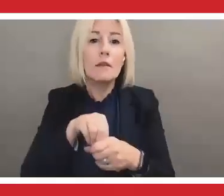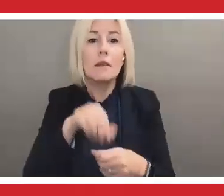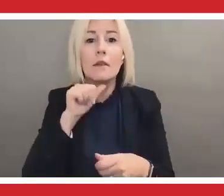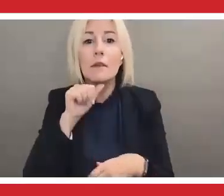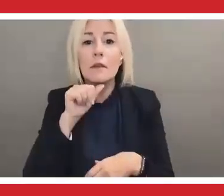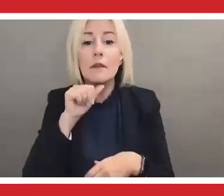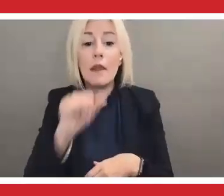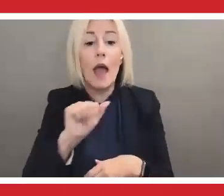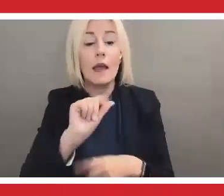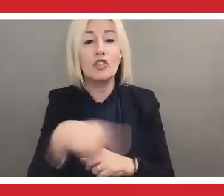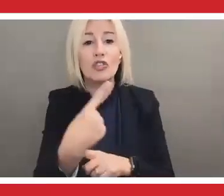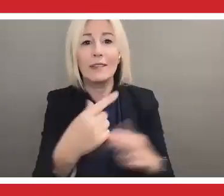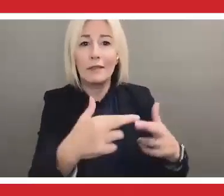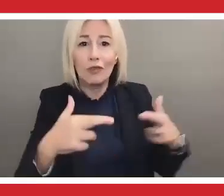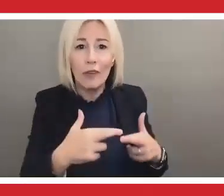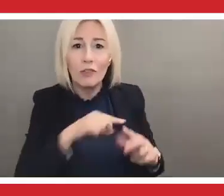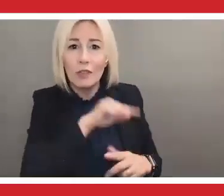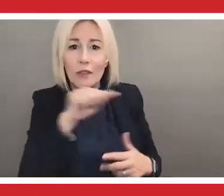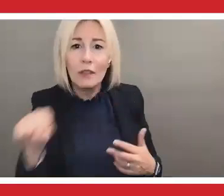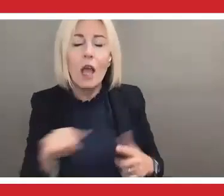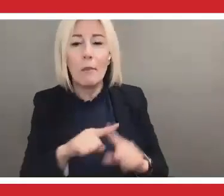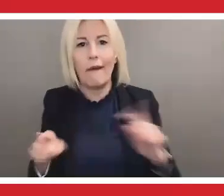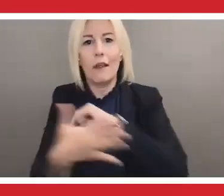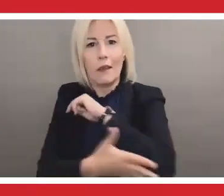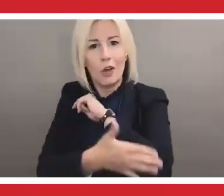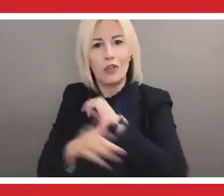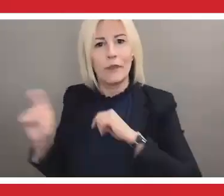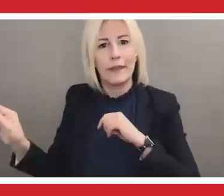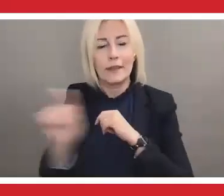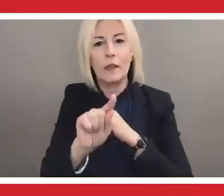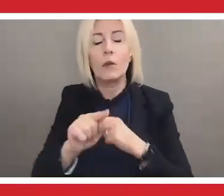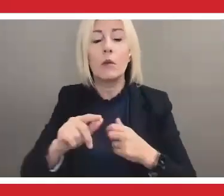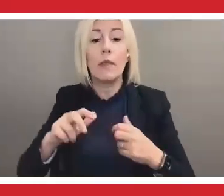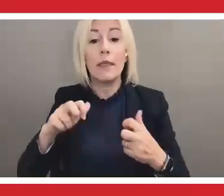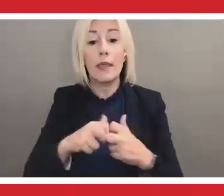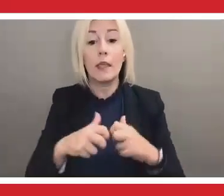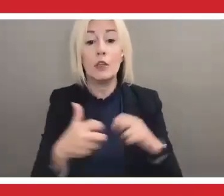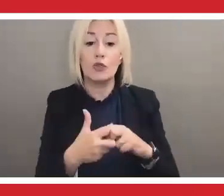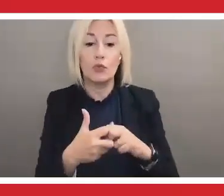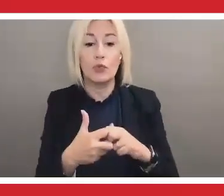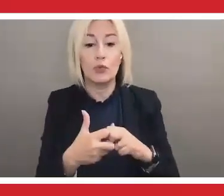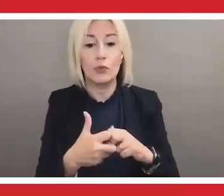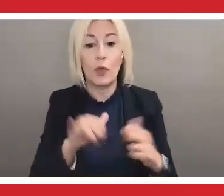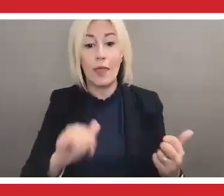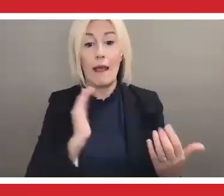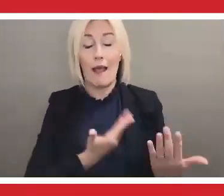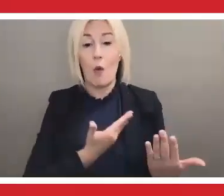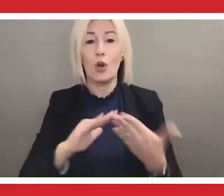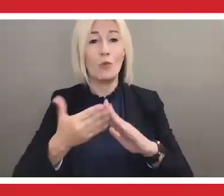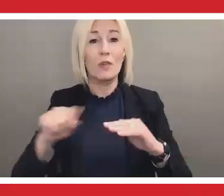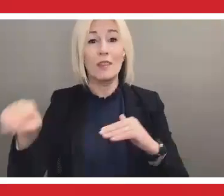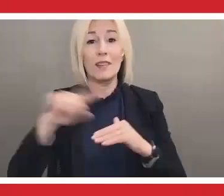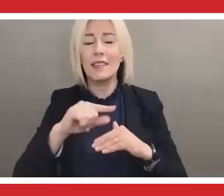but among countries, the issues that our society is not digital, is